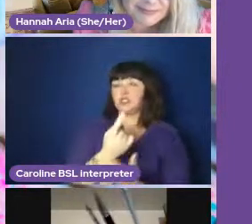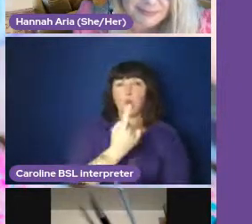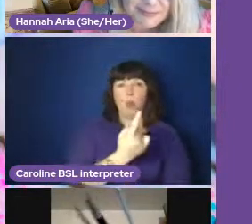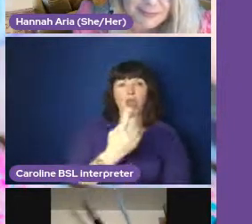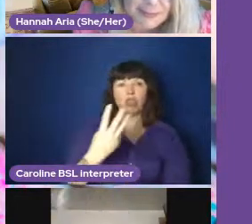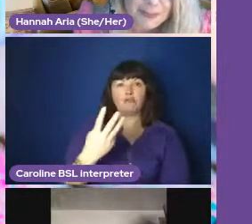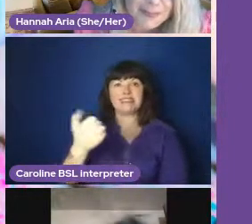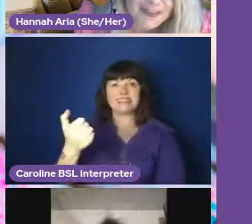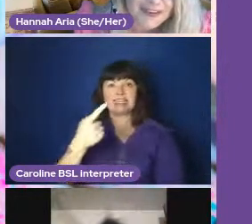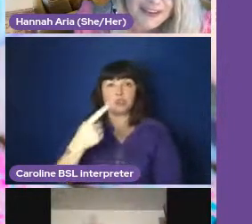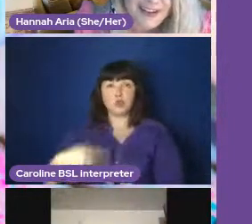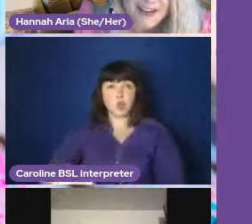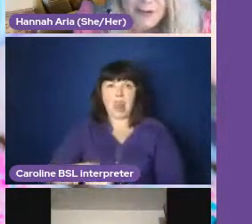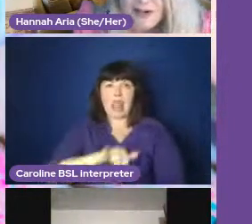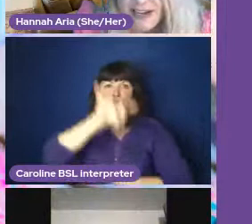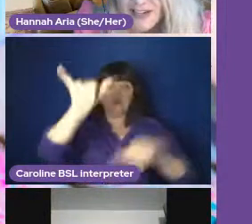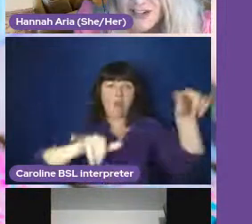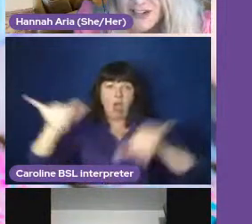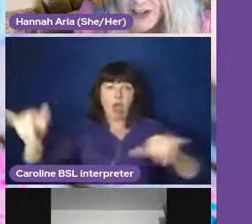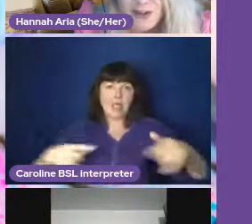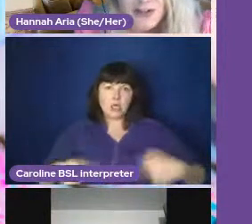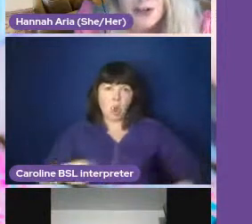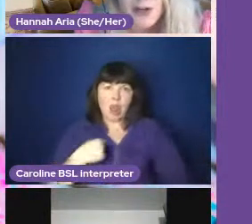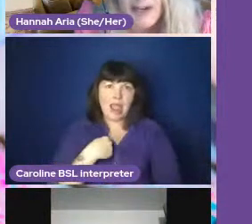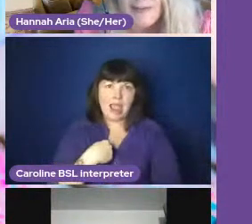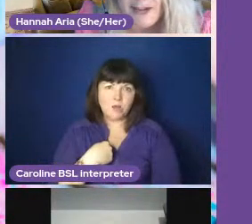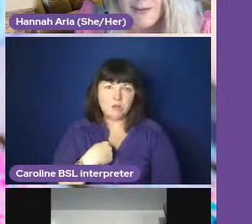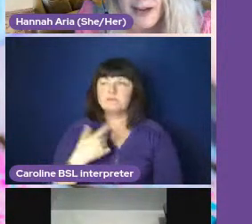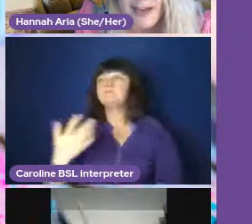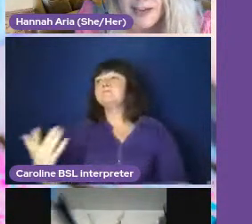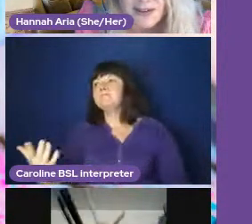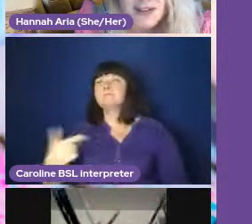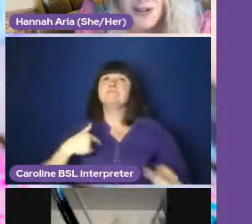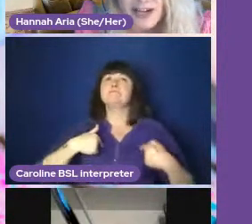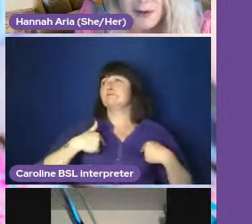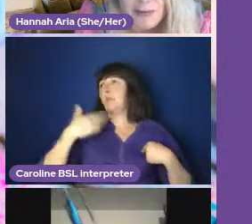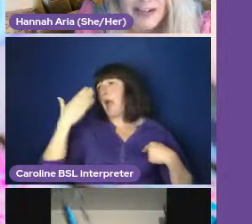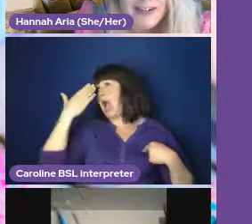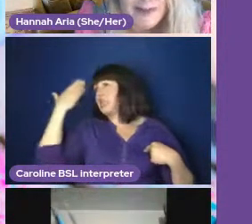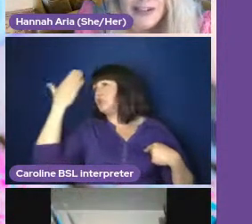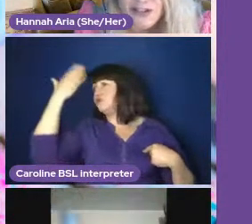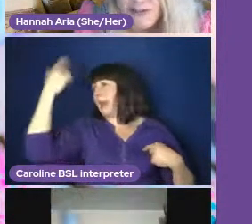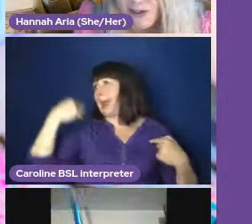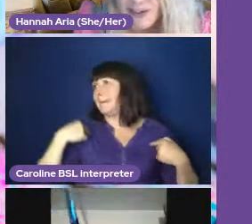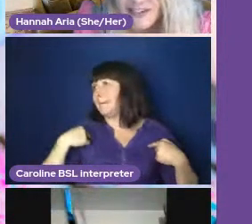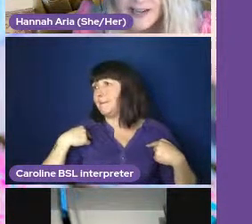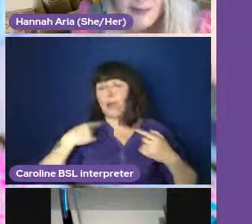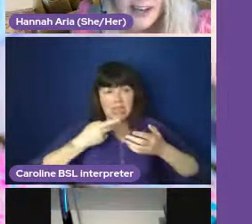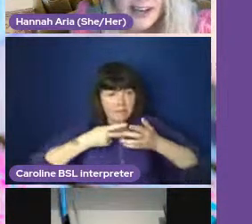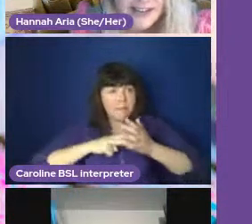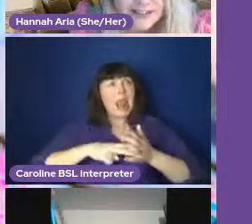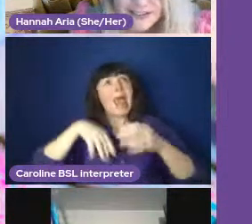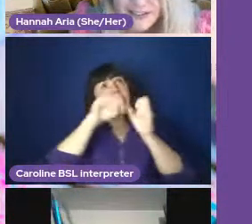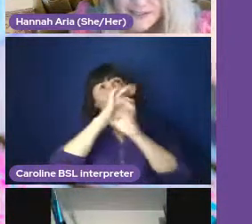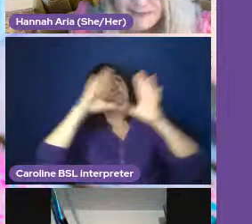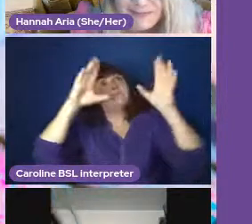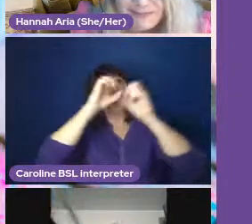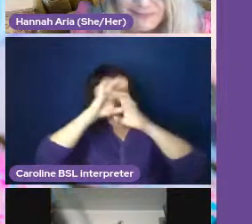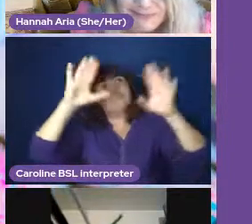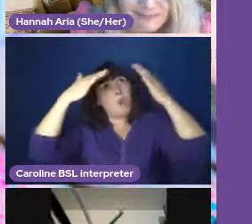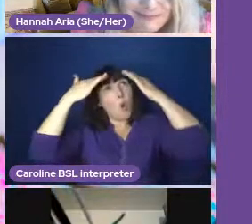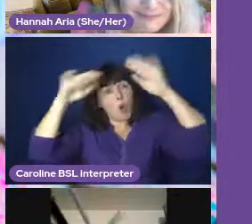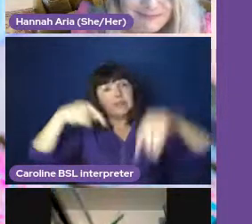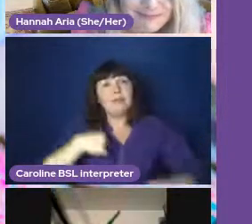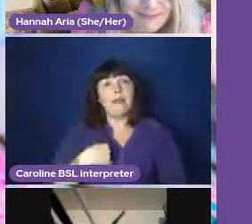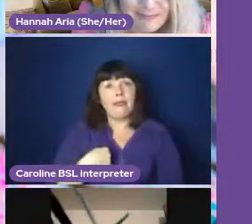America or Canada. Well, that's a shame. I can dream anyway. I can dream. I'll plan an imaginary holiday in my head. Can